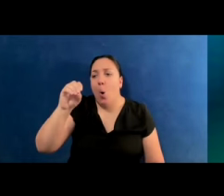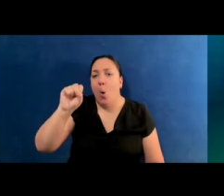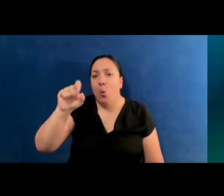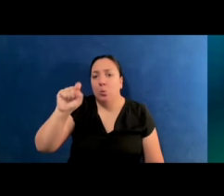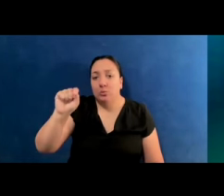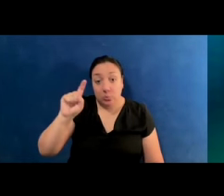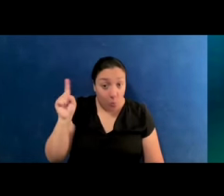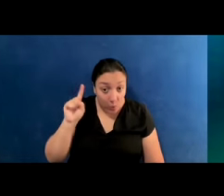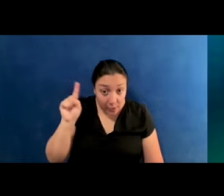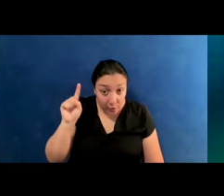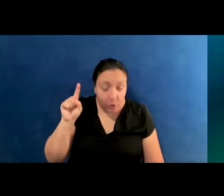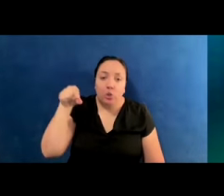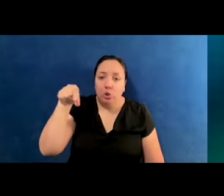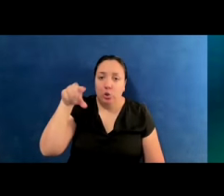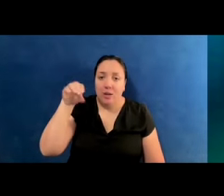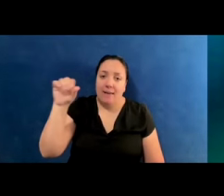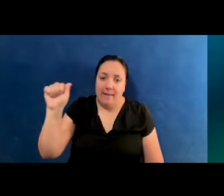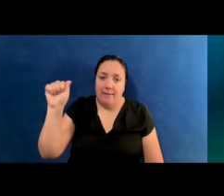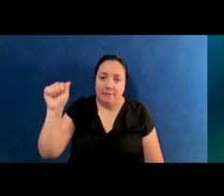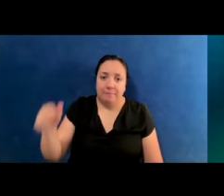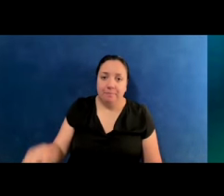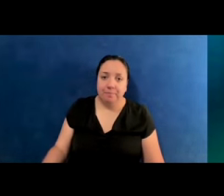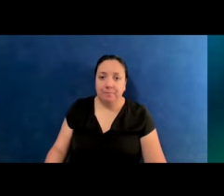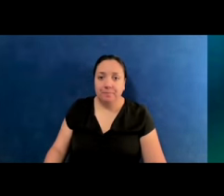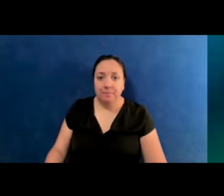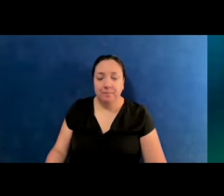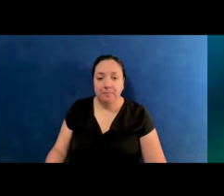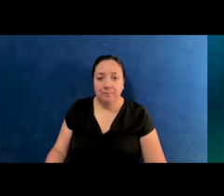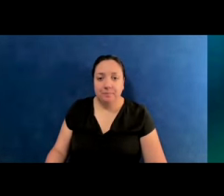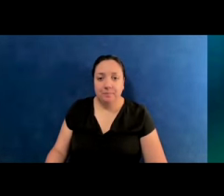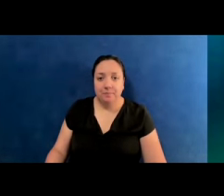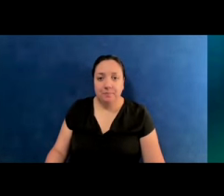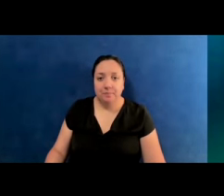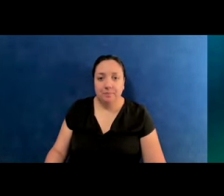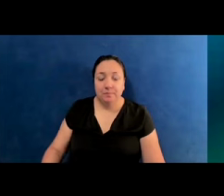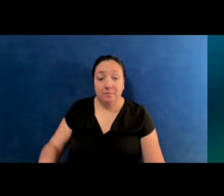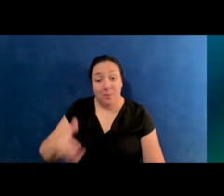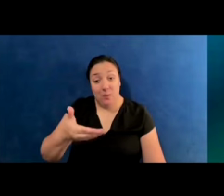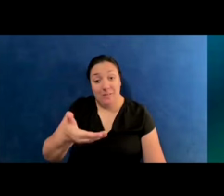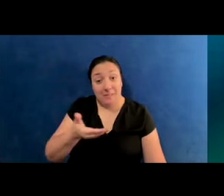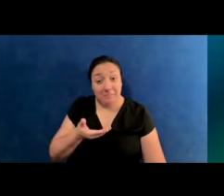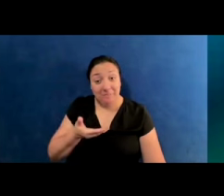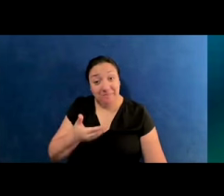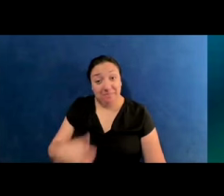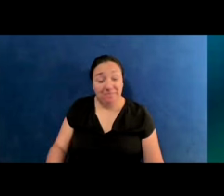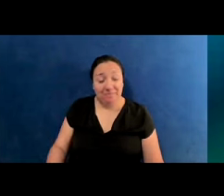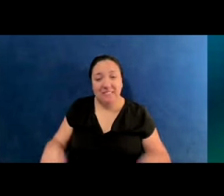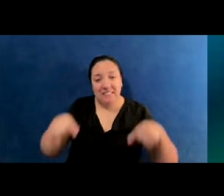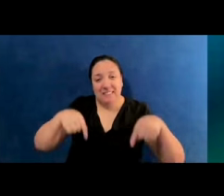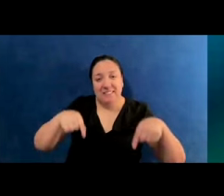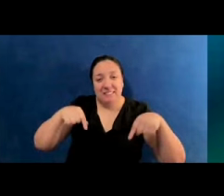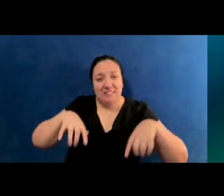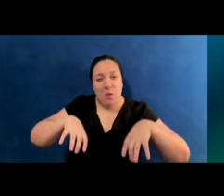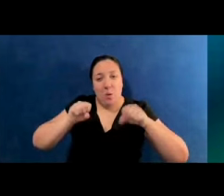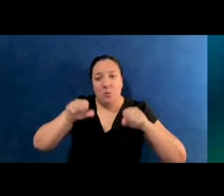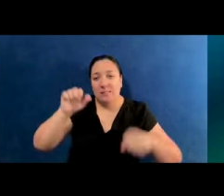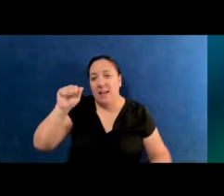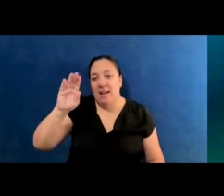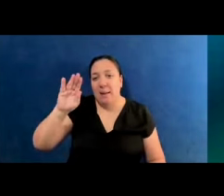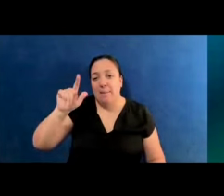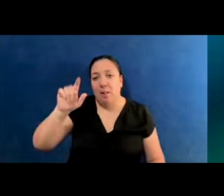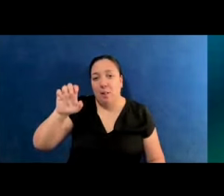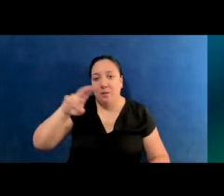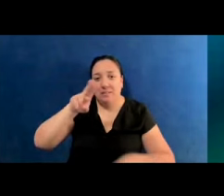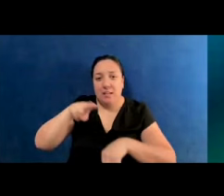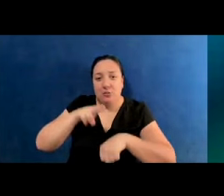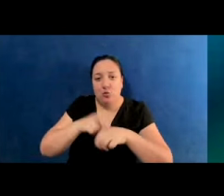box. So welcome to the webinar. It is being hosted by ABLE National Resource Center. We are